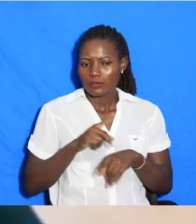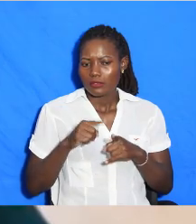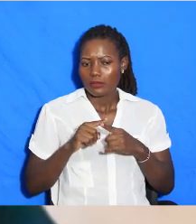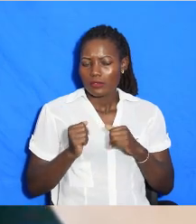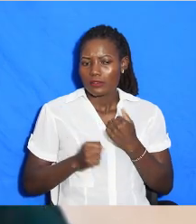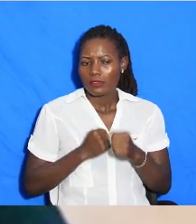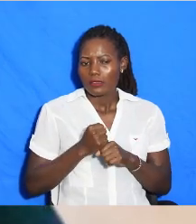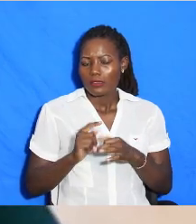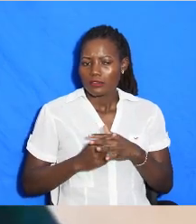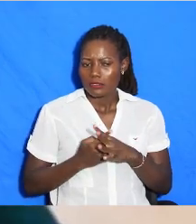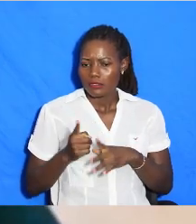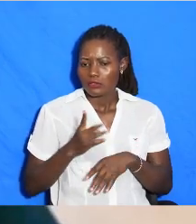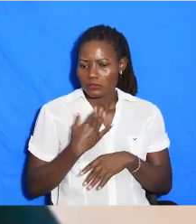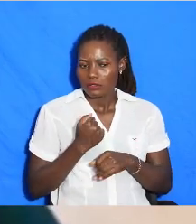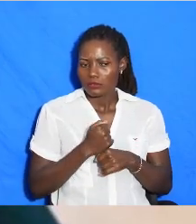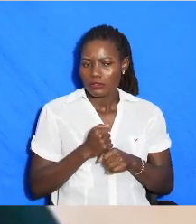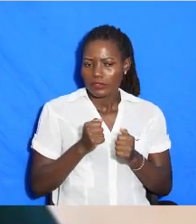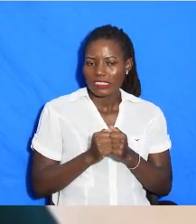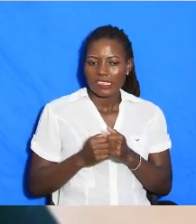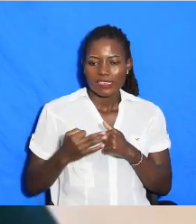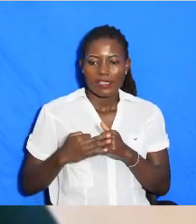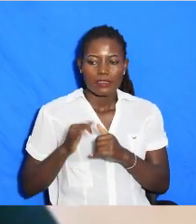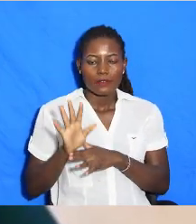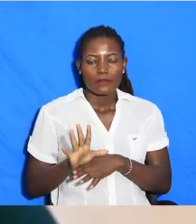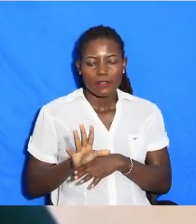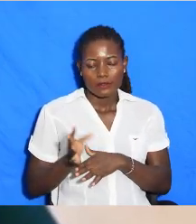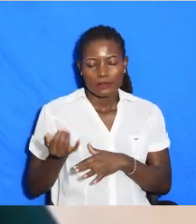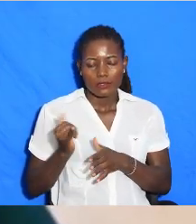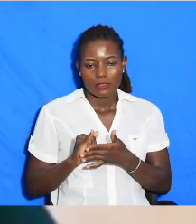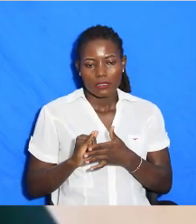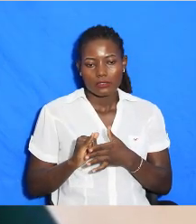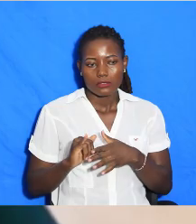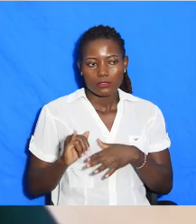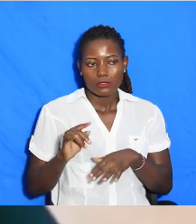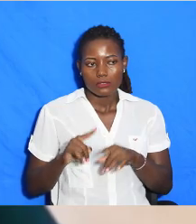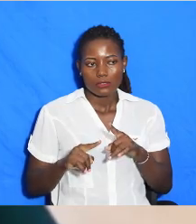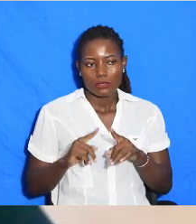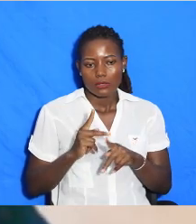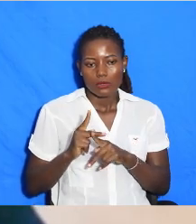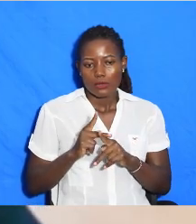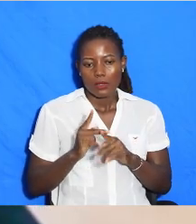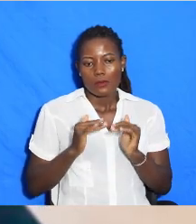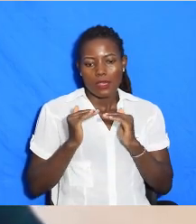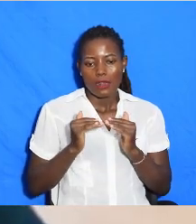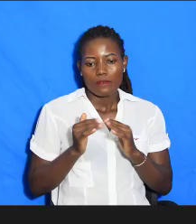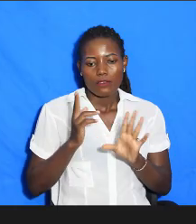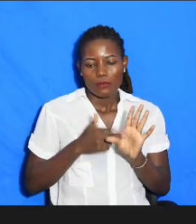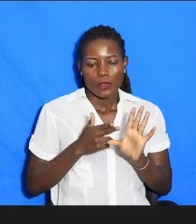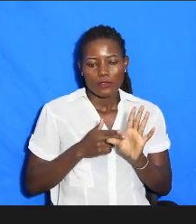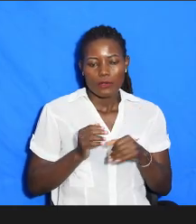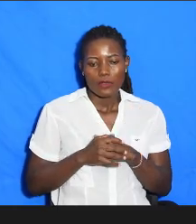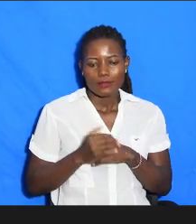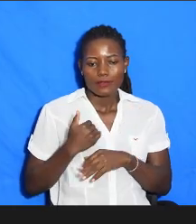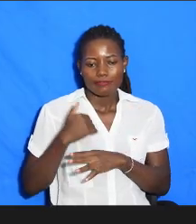this year I want to do 10, I want to do 8 or 5, so that you maintain that level of performance.